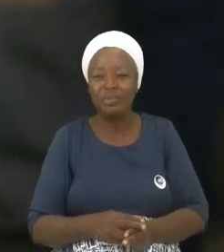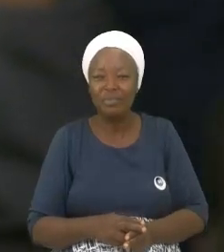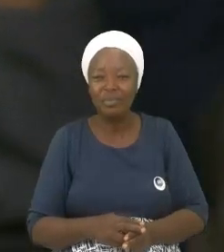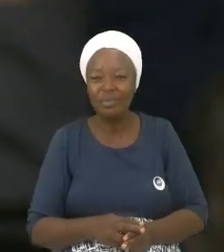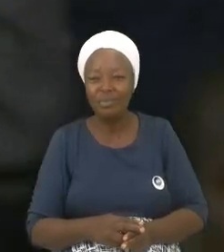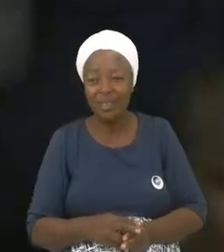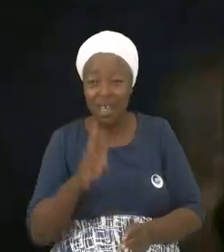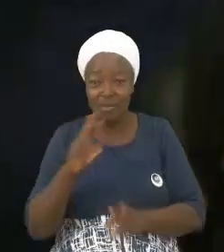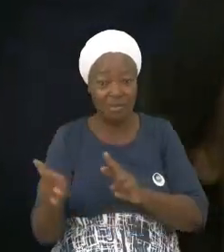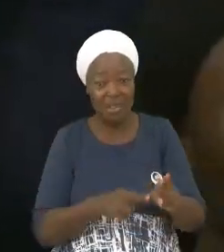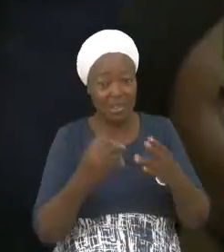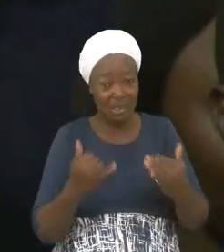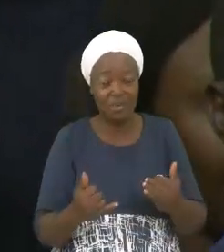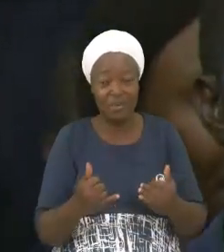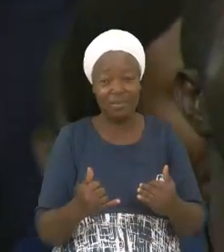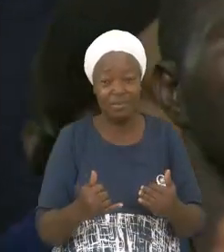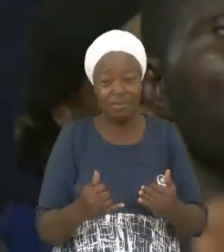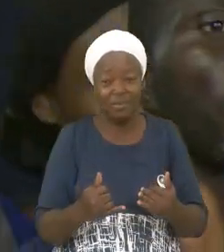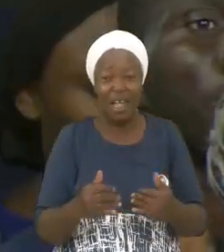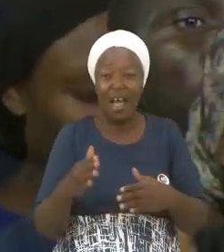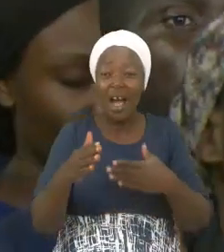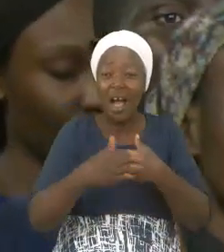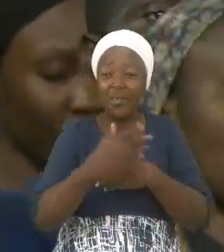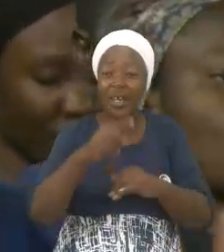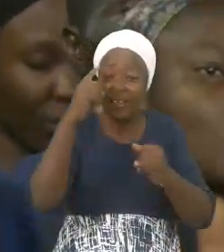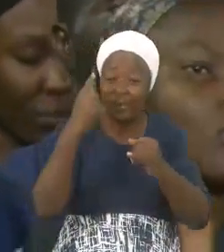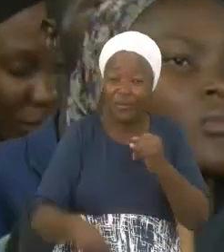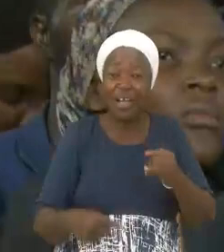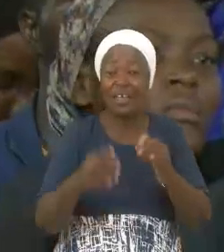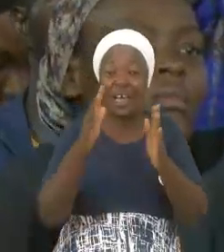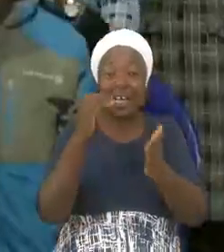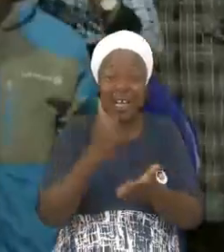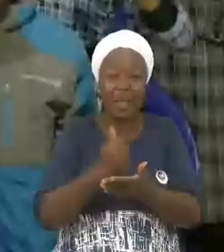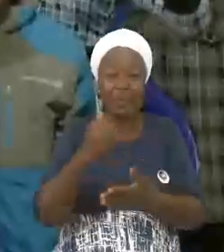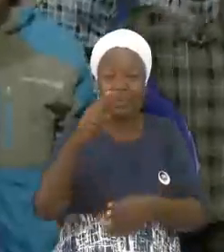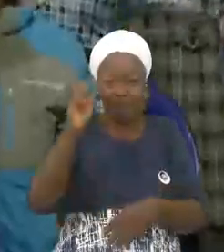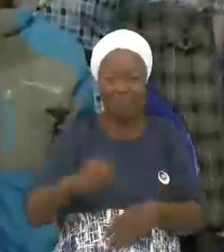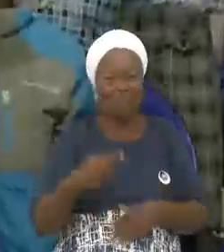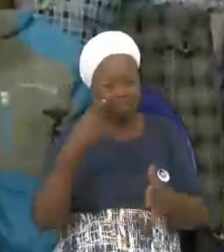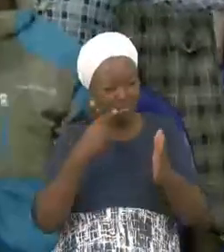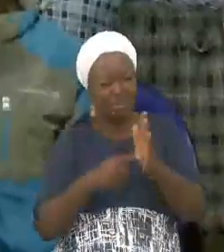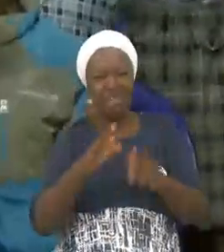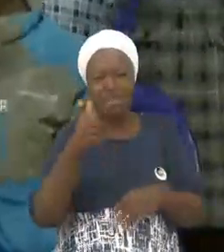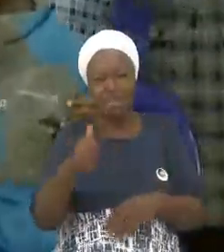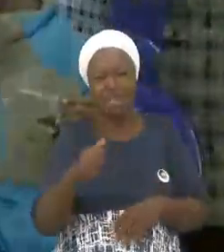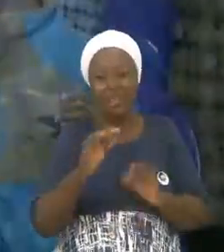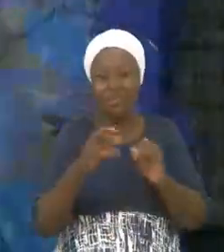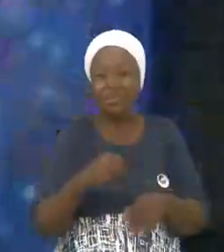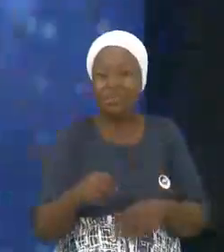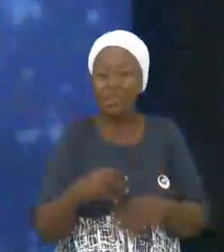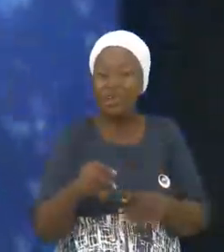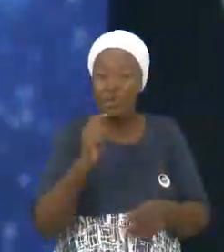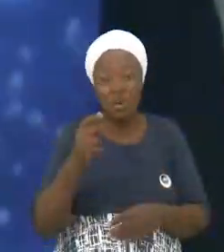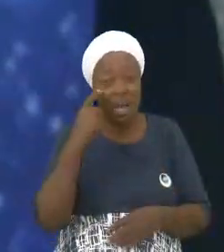Are you ready? Yes. After the final amen, you must check up. If your eyes say, I see